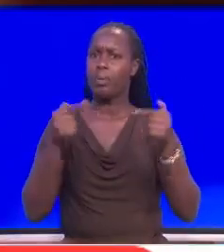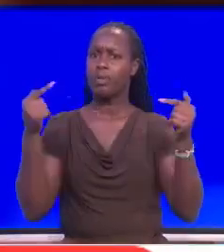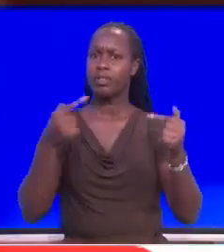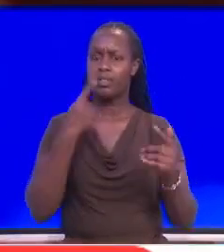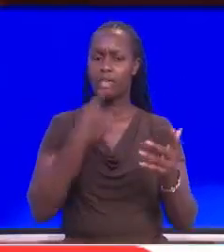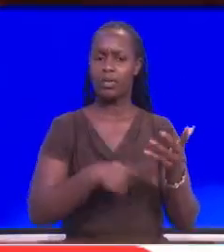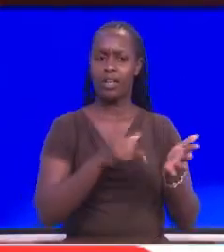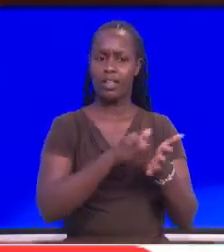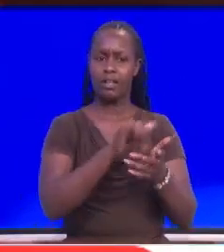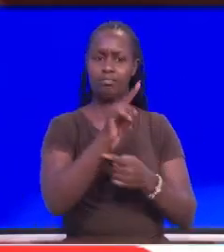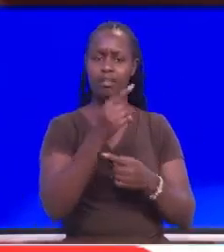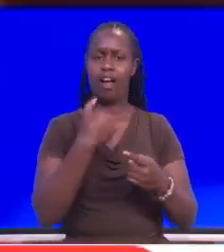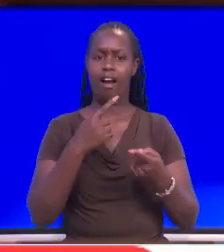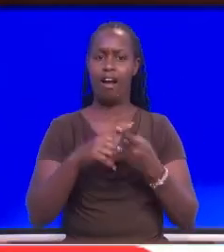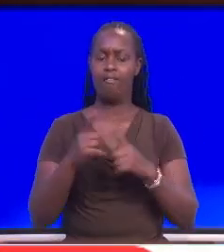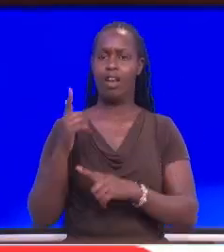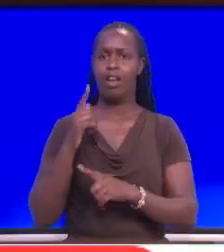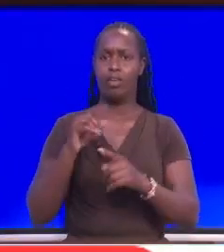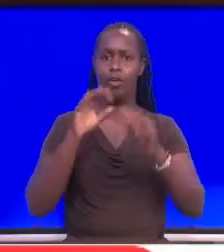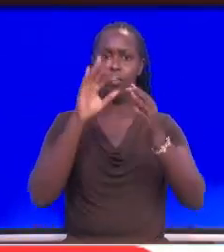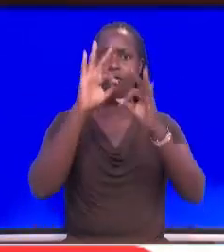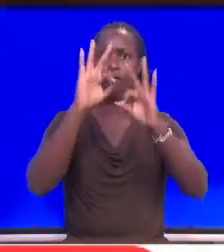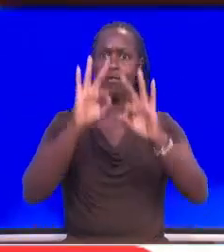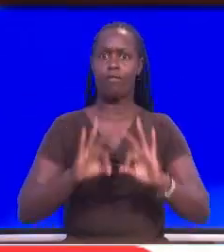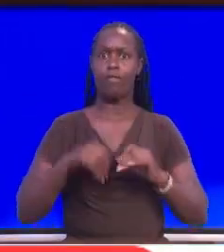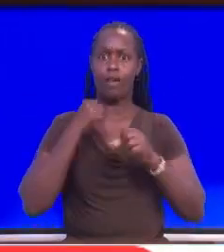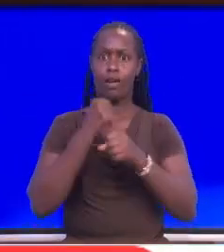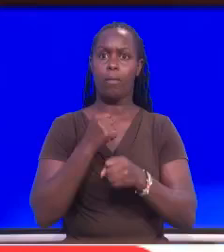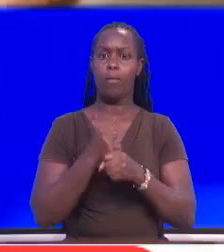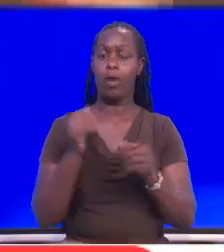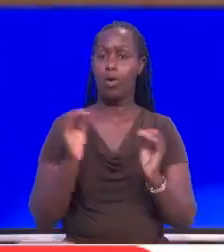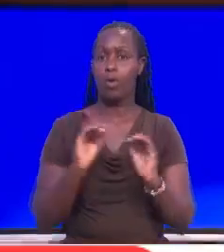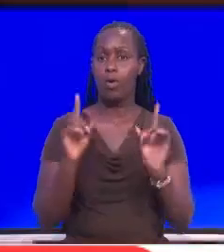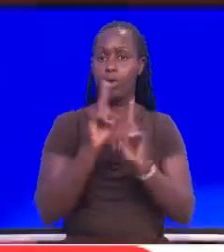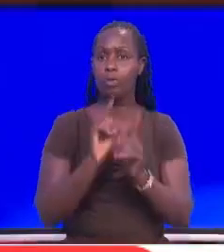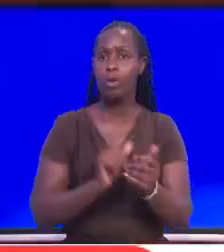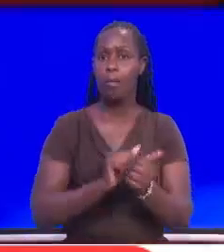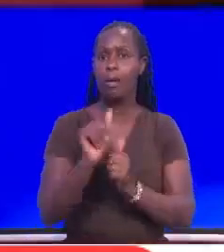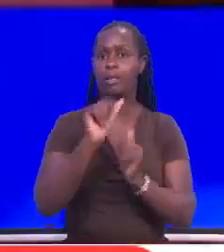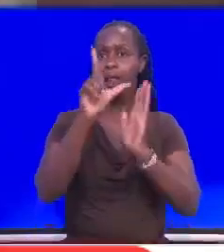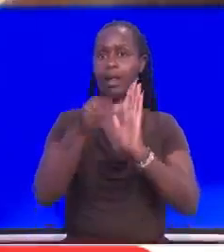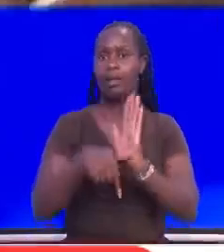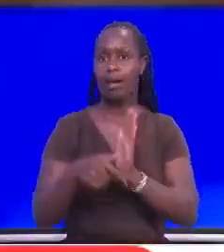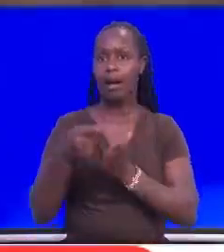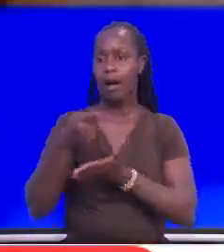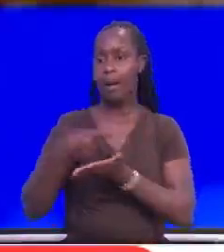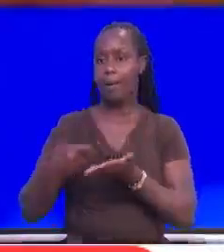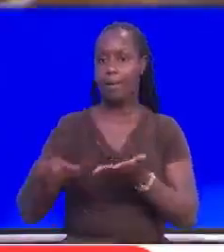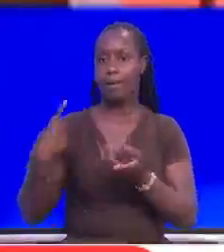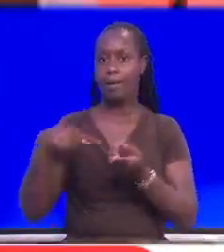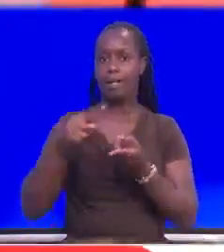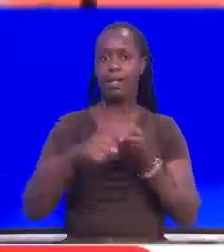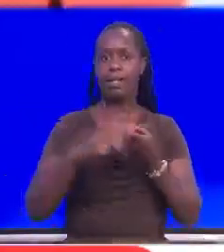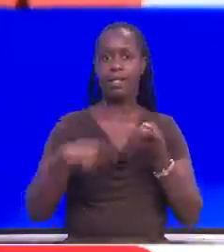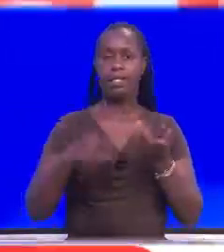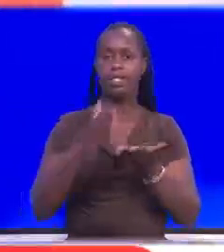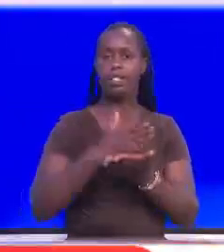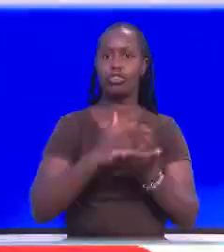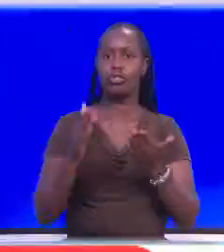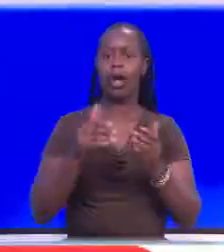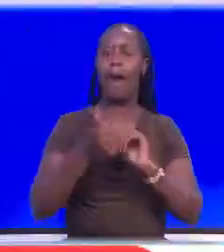of a legal framework, but the two houses of parliament passed it later after amending the controversial Section